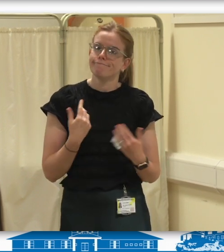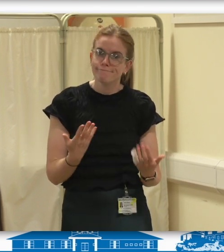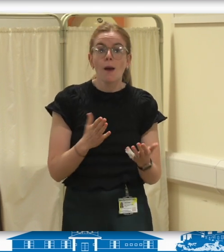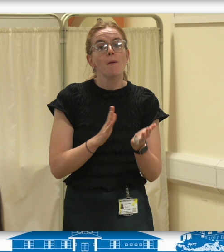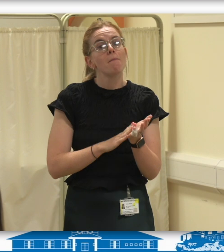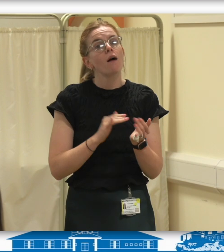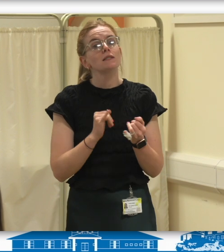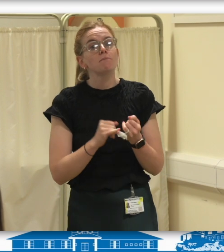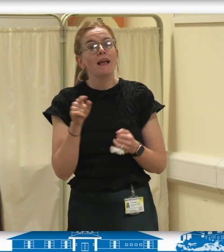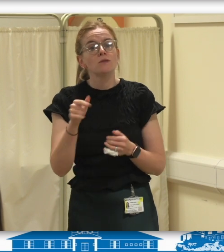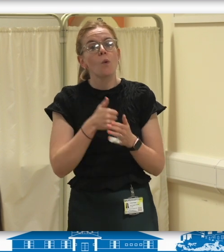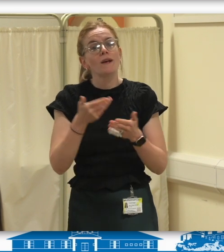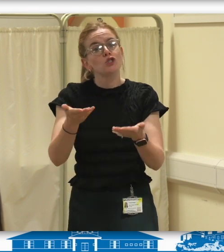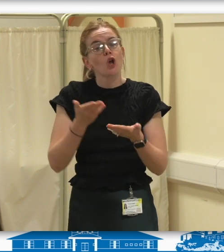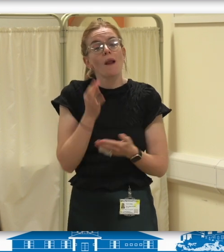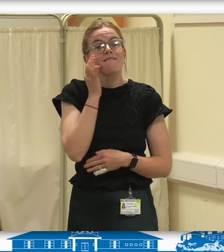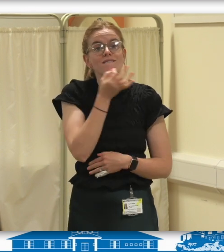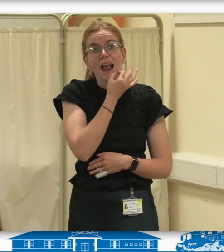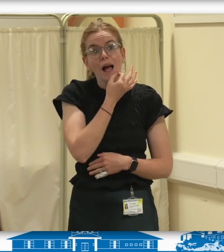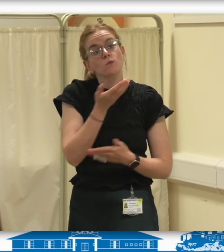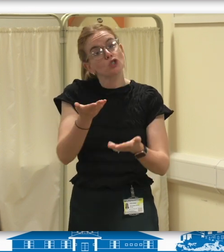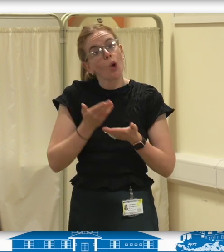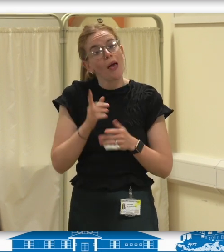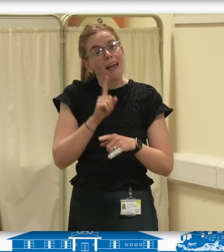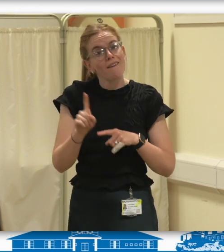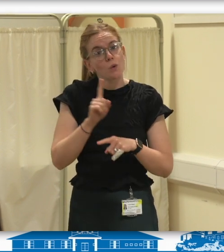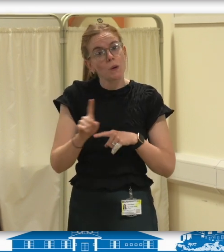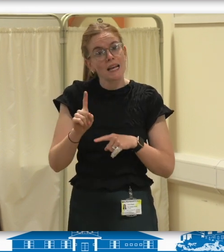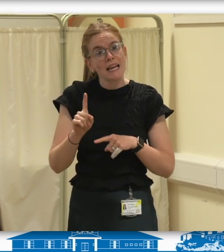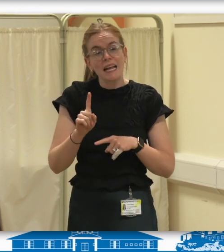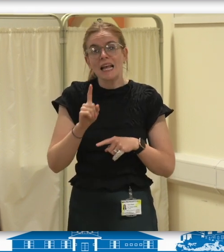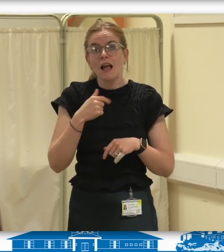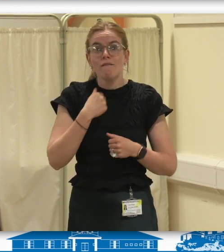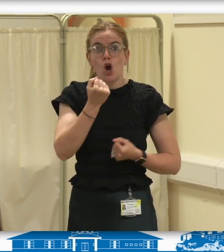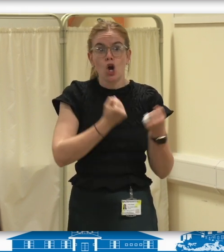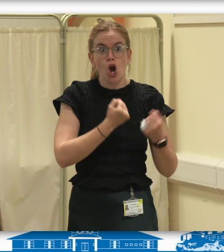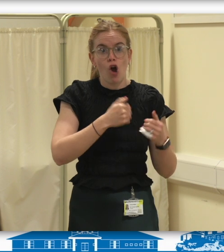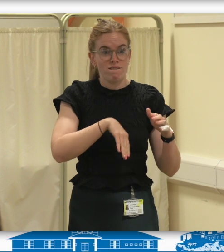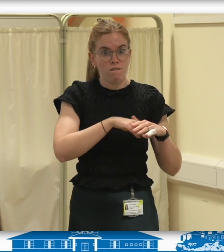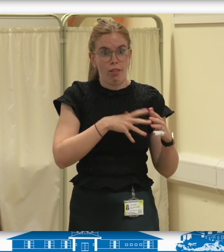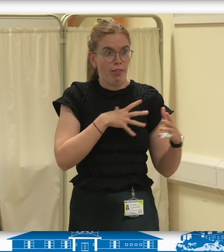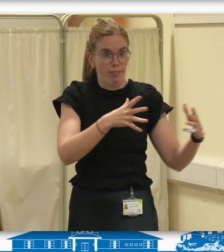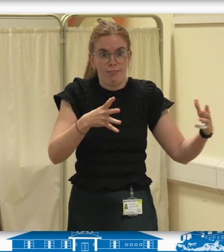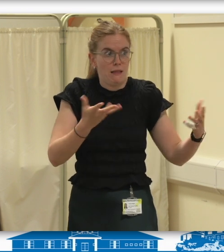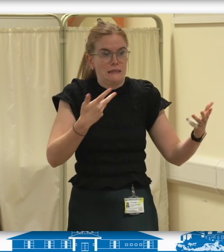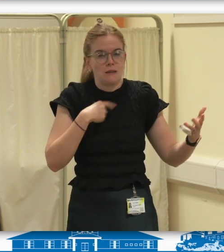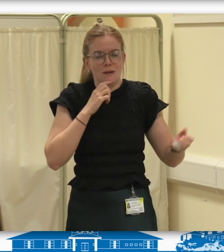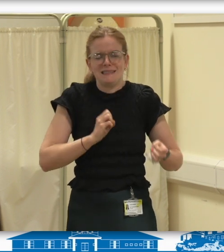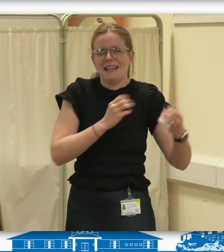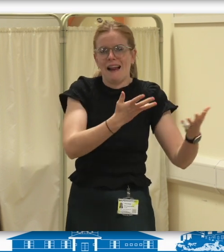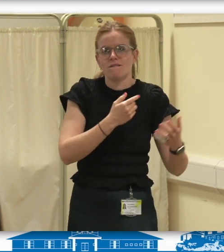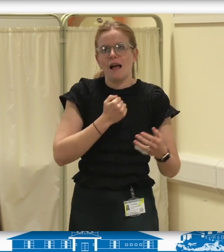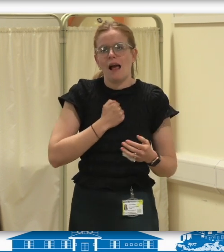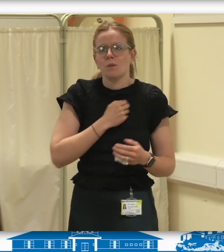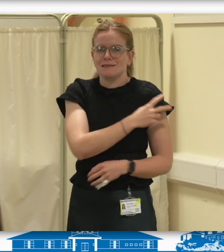and Spencer's donate flowers to us every week, and I've got a car full that I'm going to deliver to our ED staff shortly.